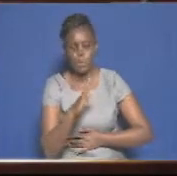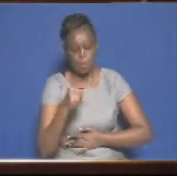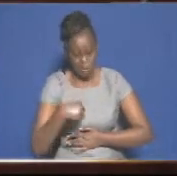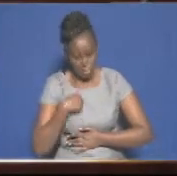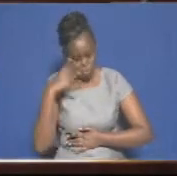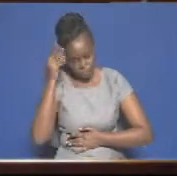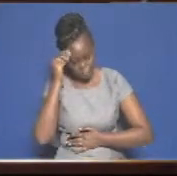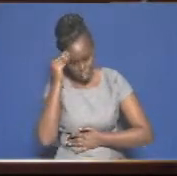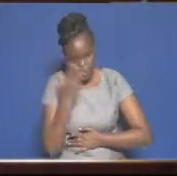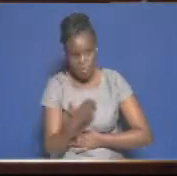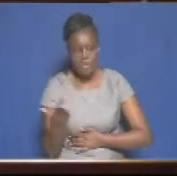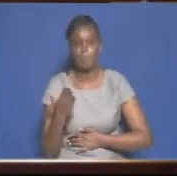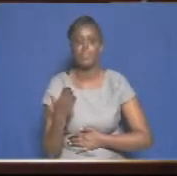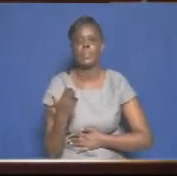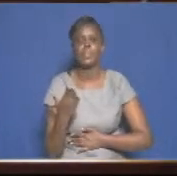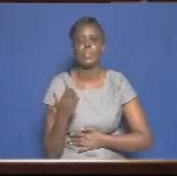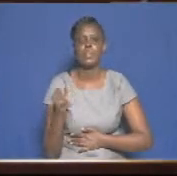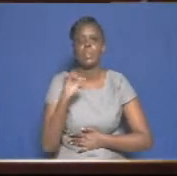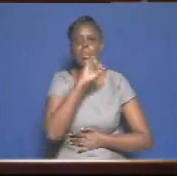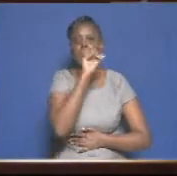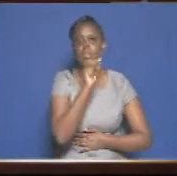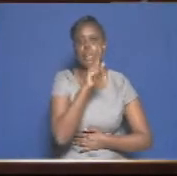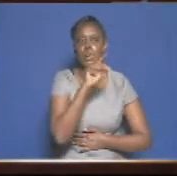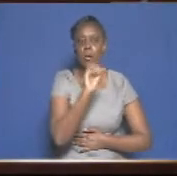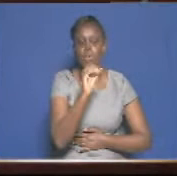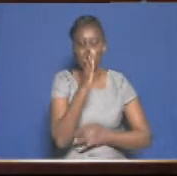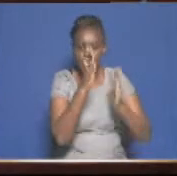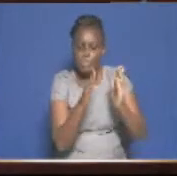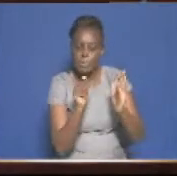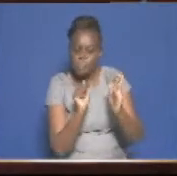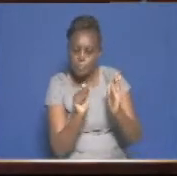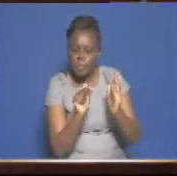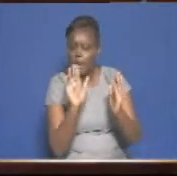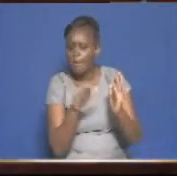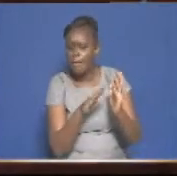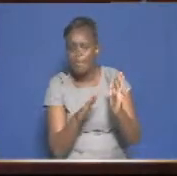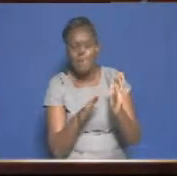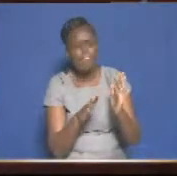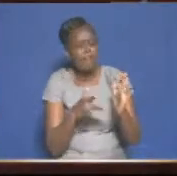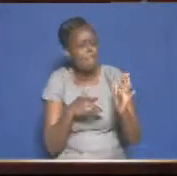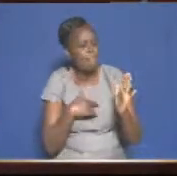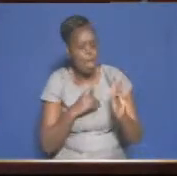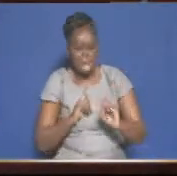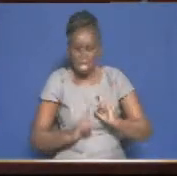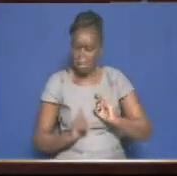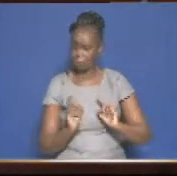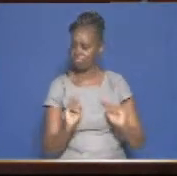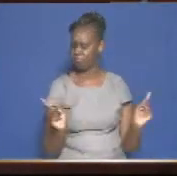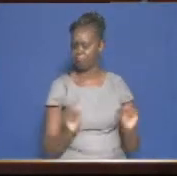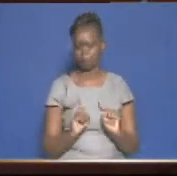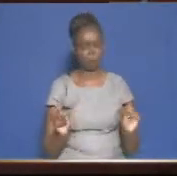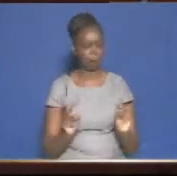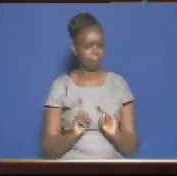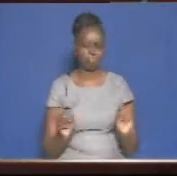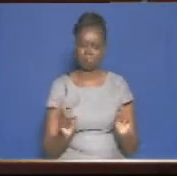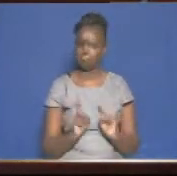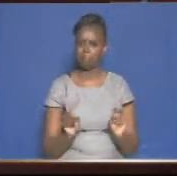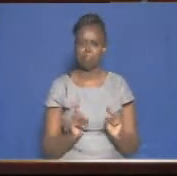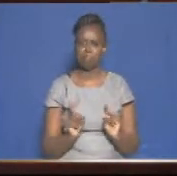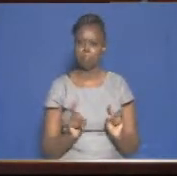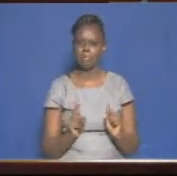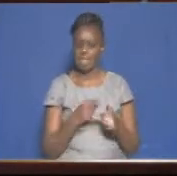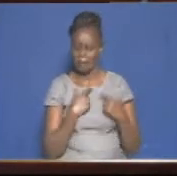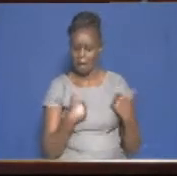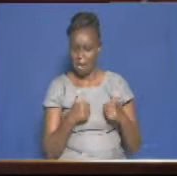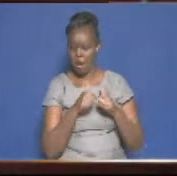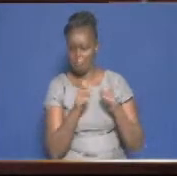learned. Jakoyo is somebody who would never hold any grudge with anyone. I remember